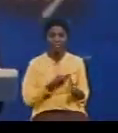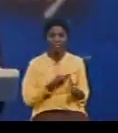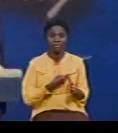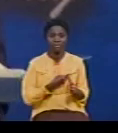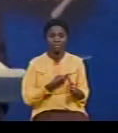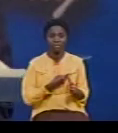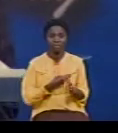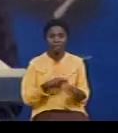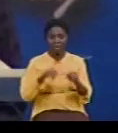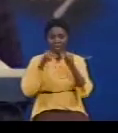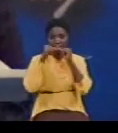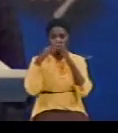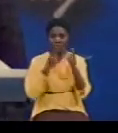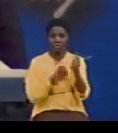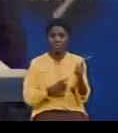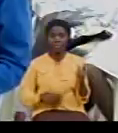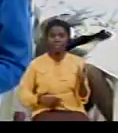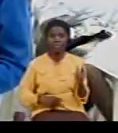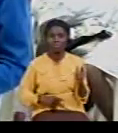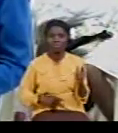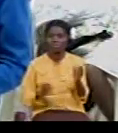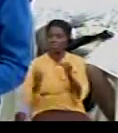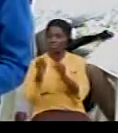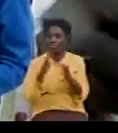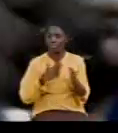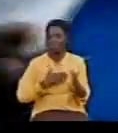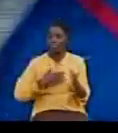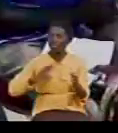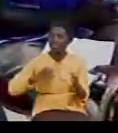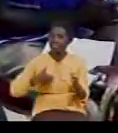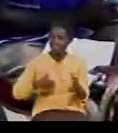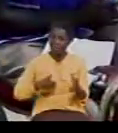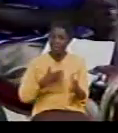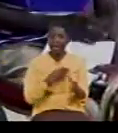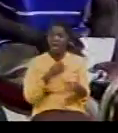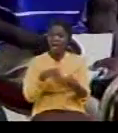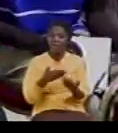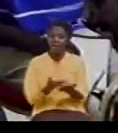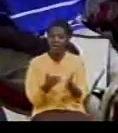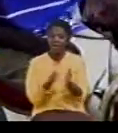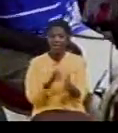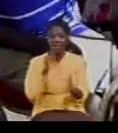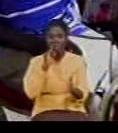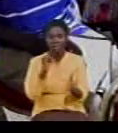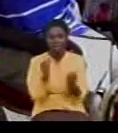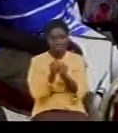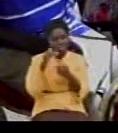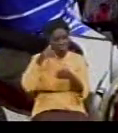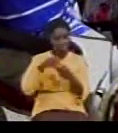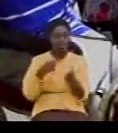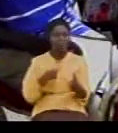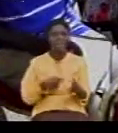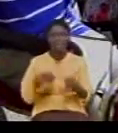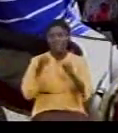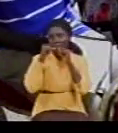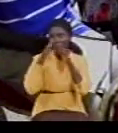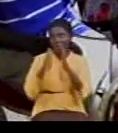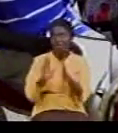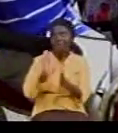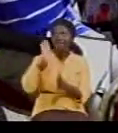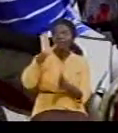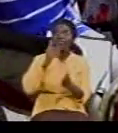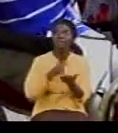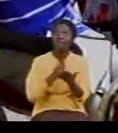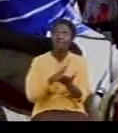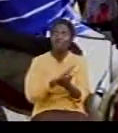bless the Lord, O my soul, and all that is within me. Bless his